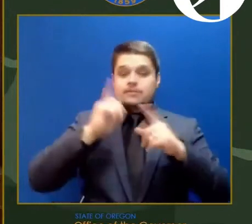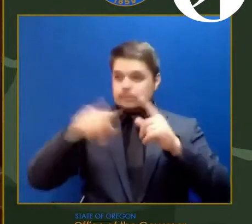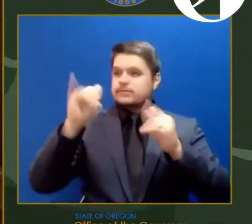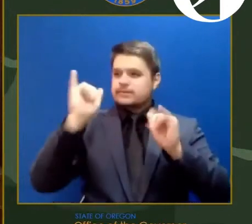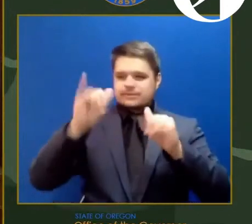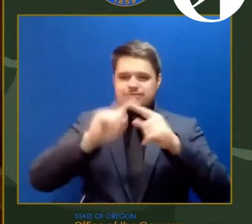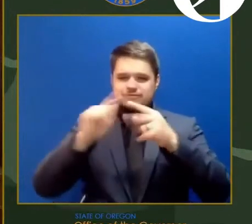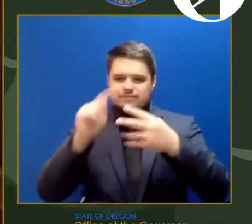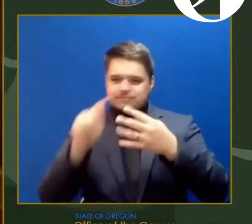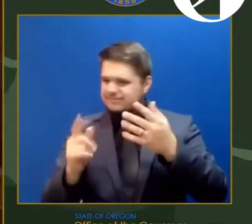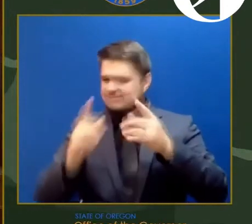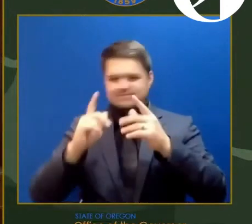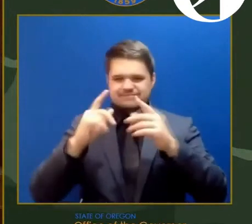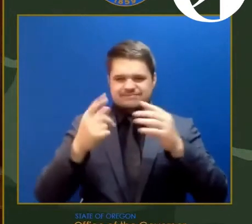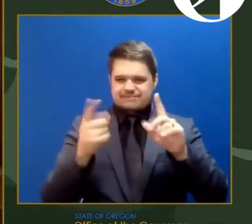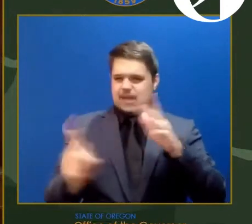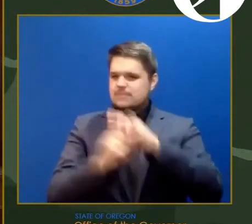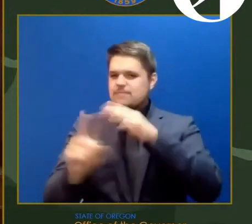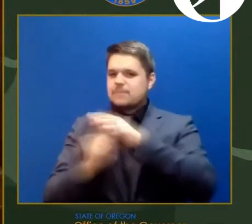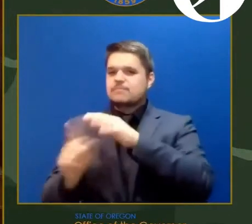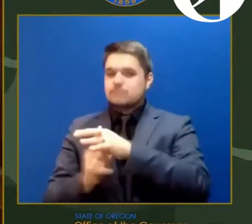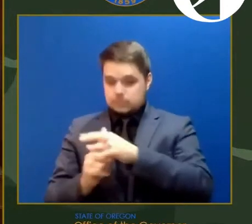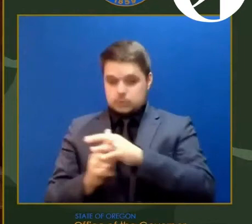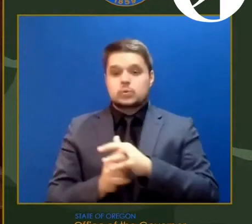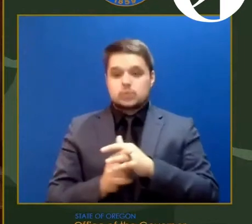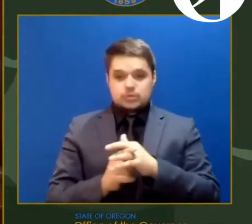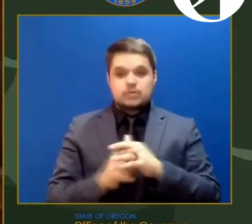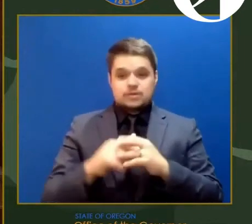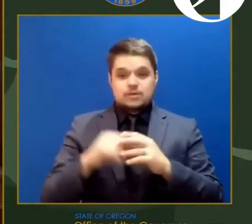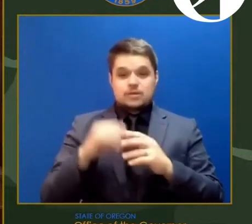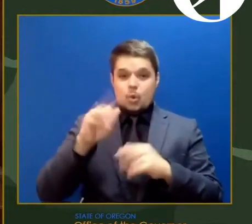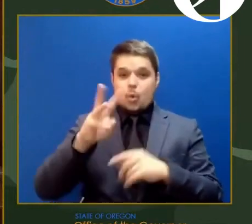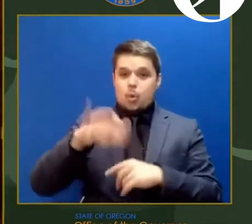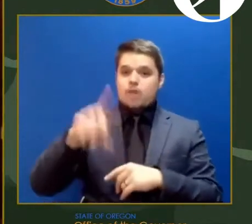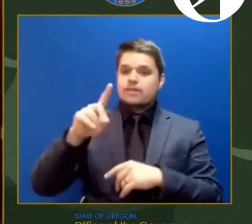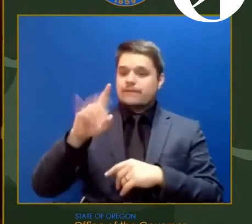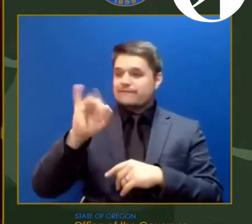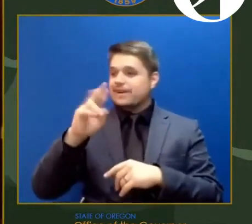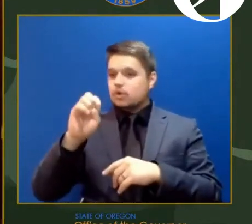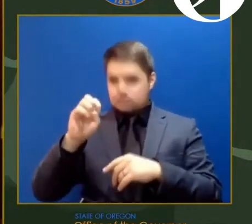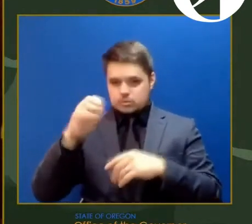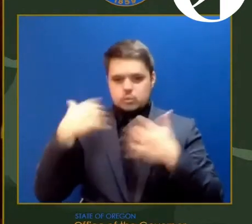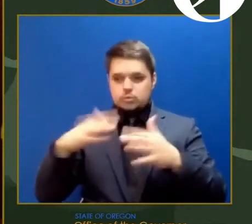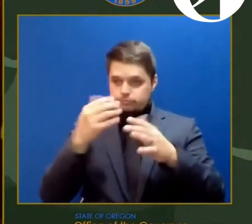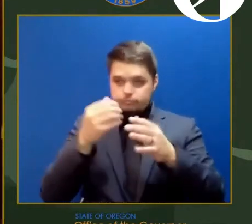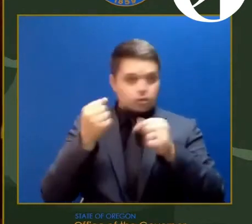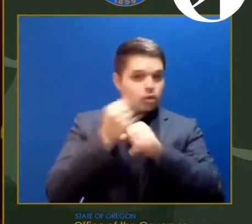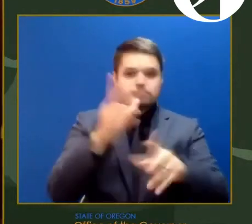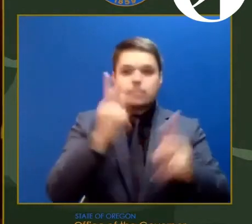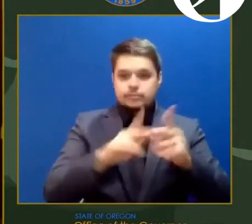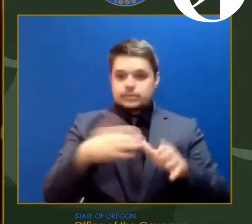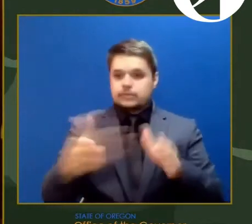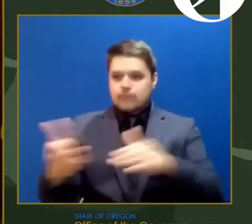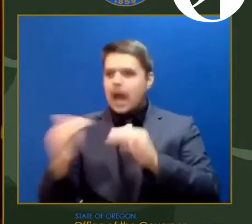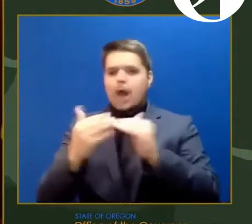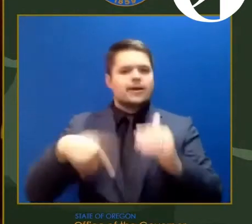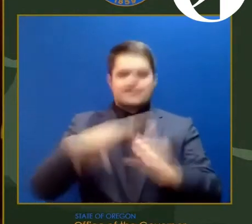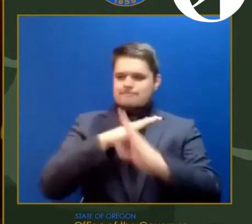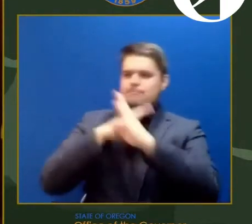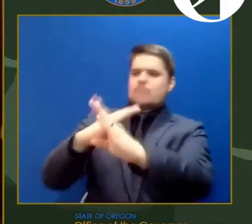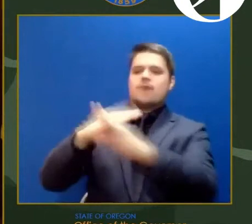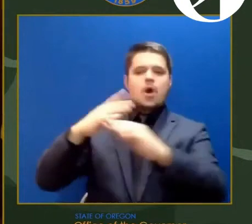an immediate response to mitigate fire risks is required. Racism and racial